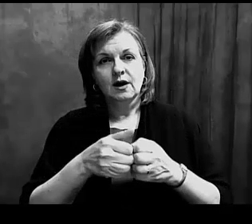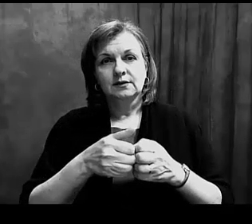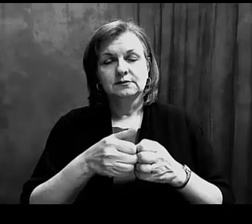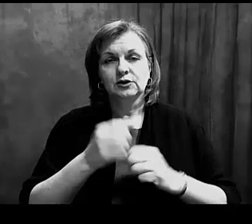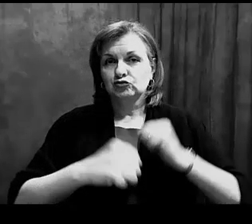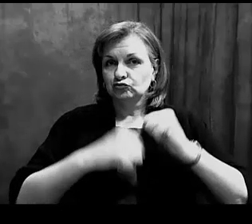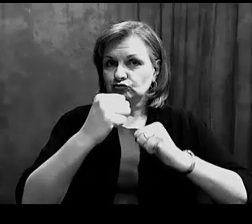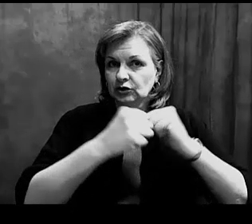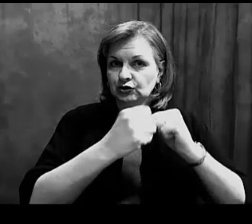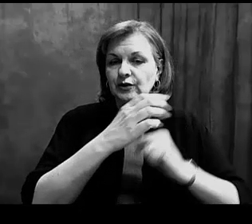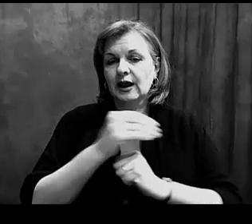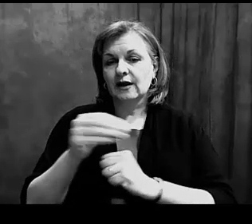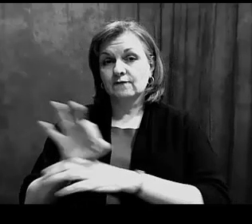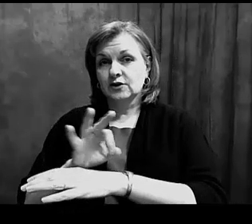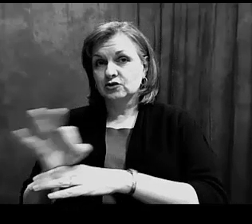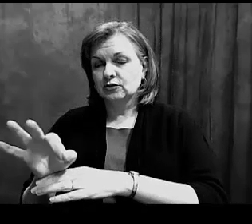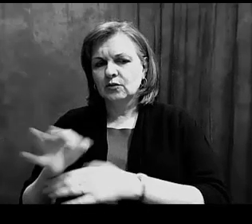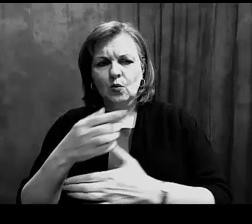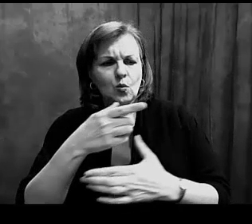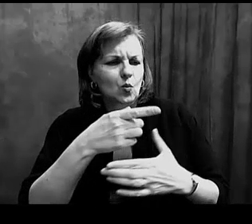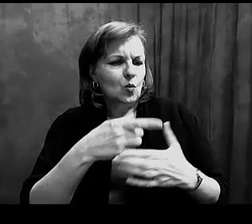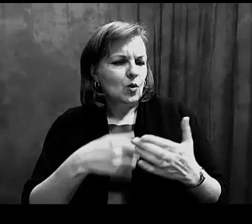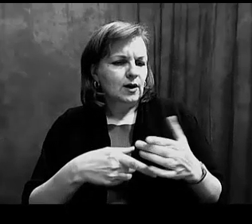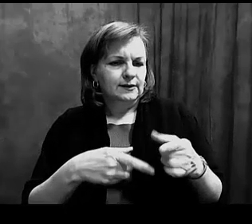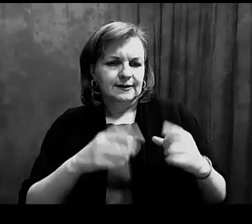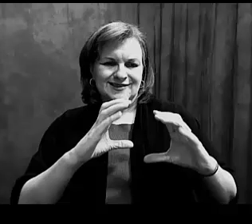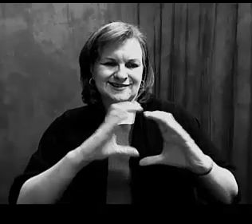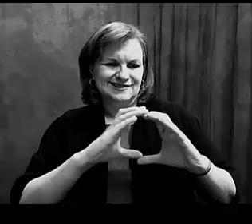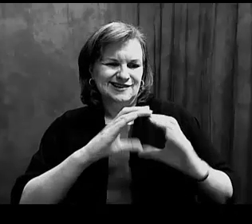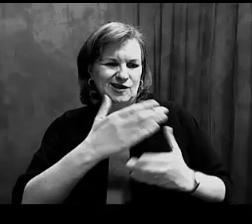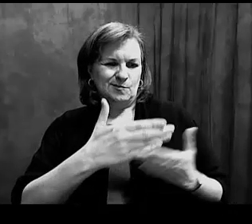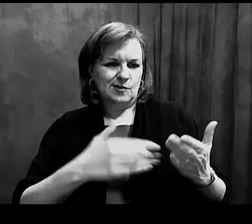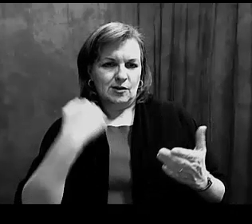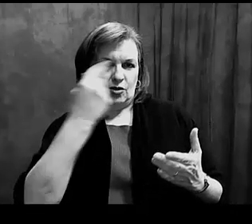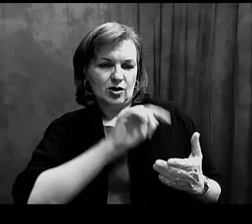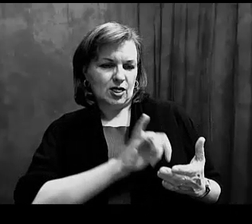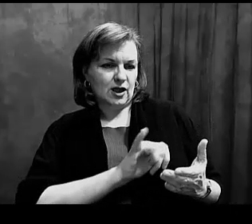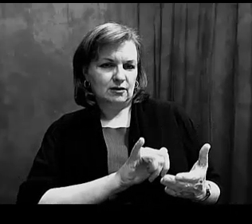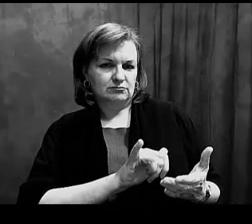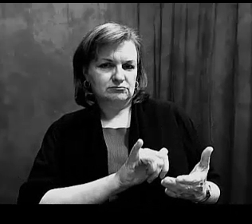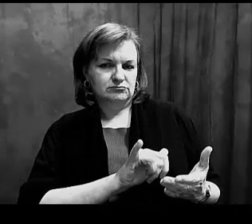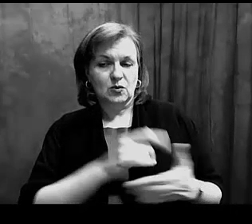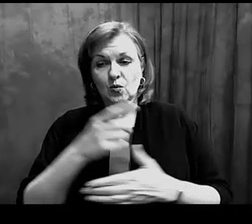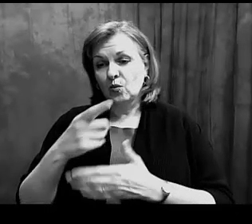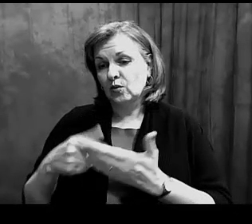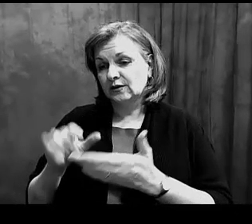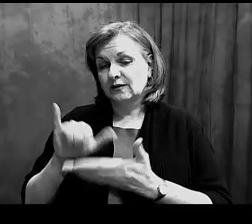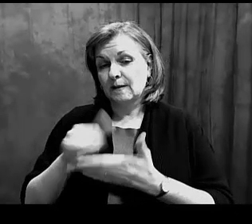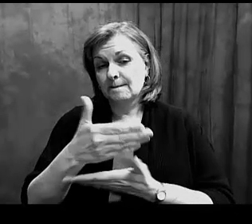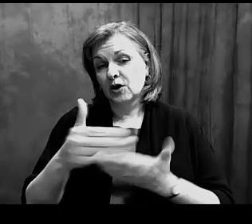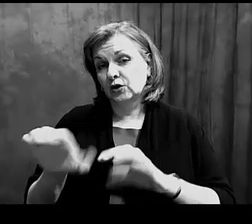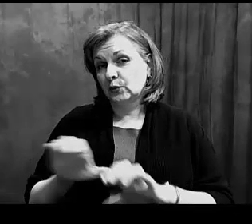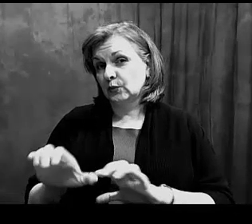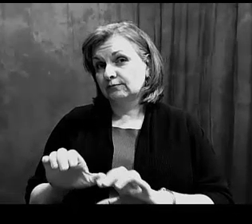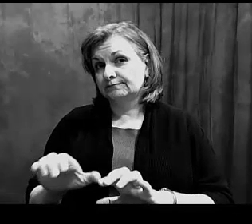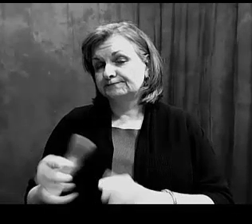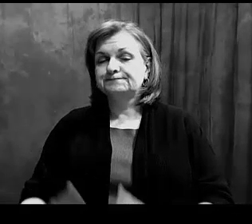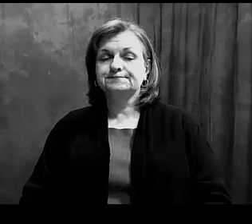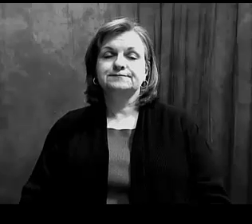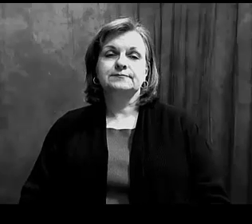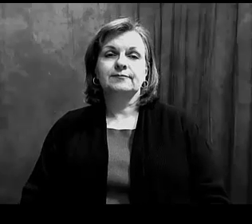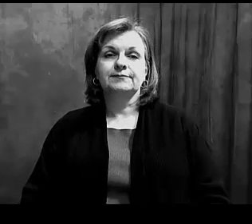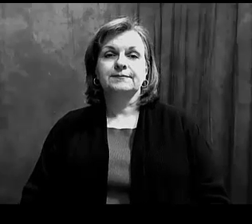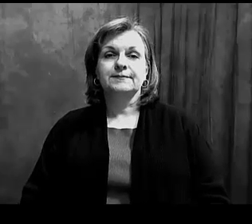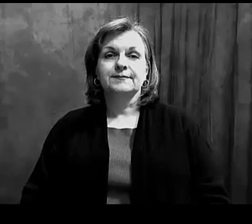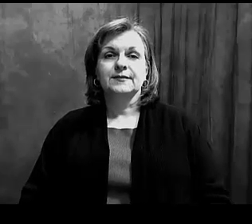and function. So what does the cell part look like, and what does it do? So